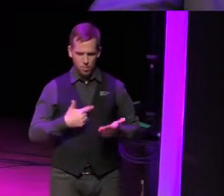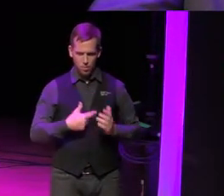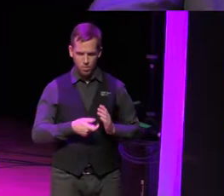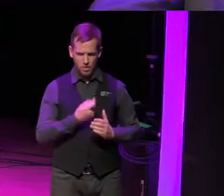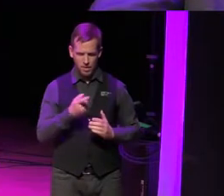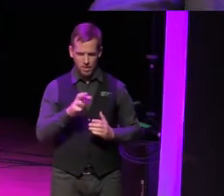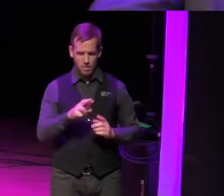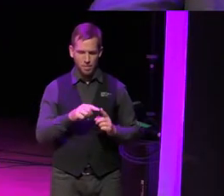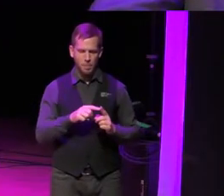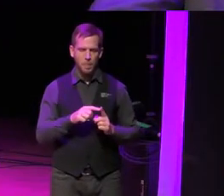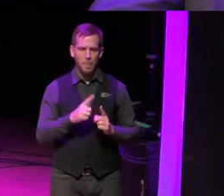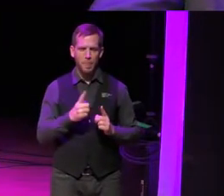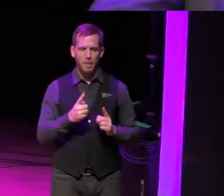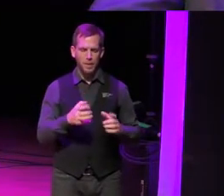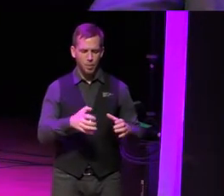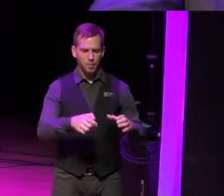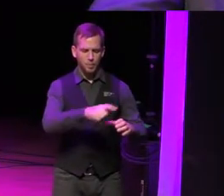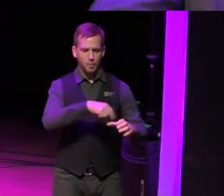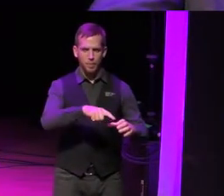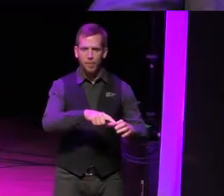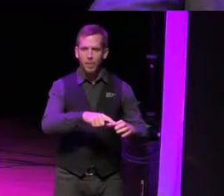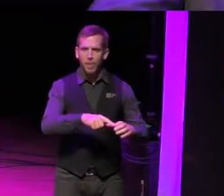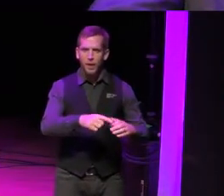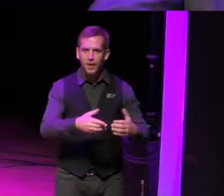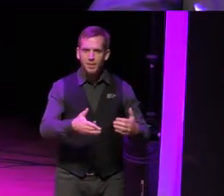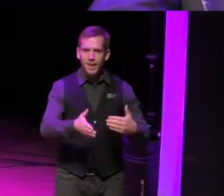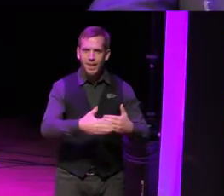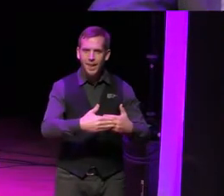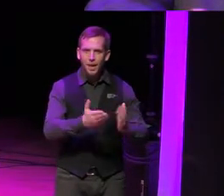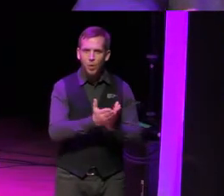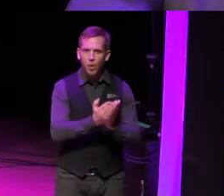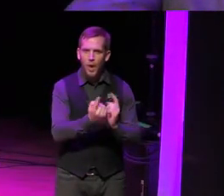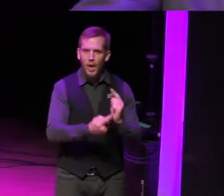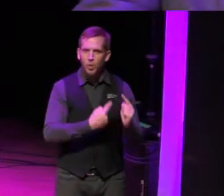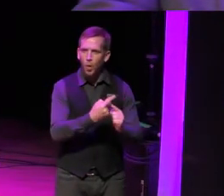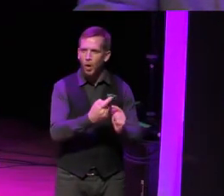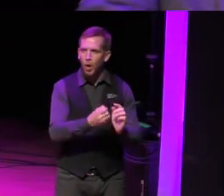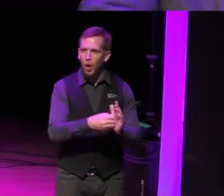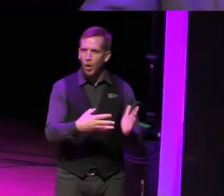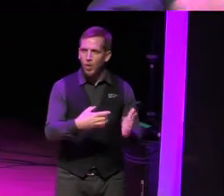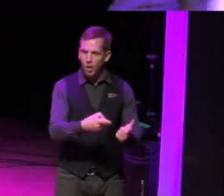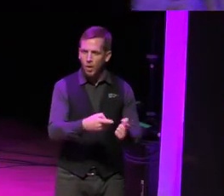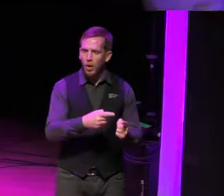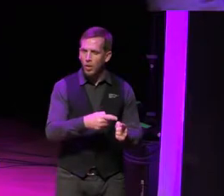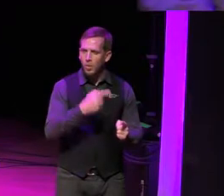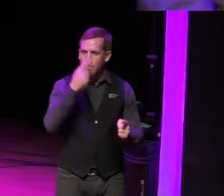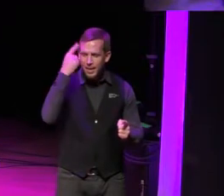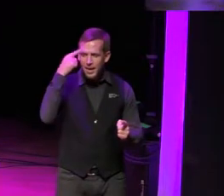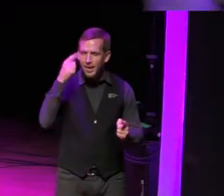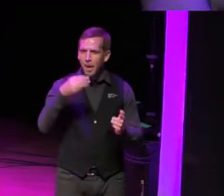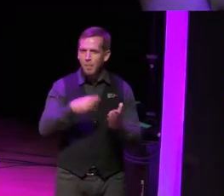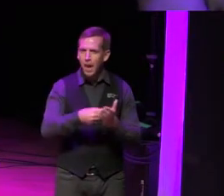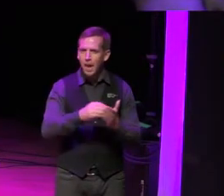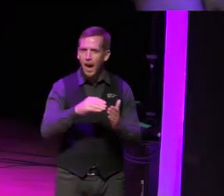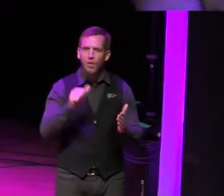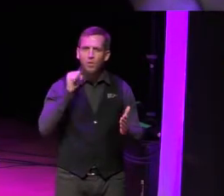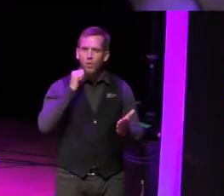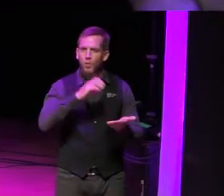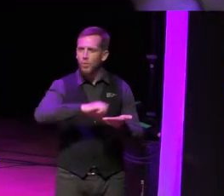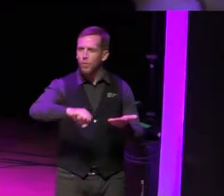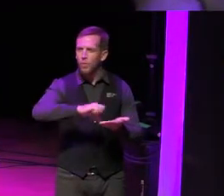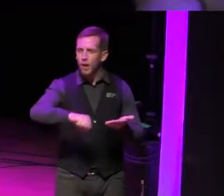about a community that closed schools for a whole year because they thought money had been stolen. But because of